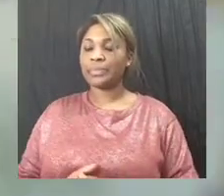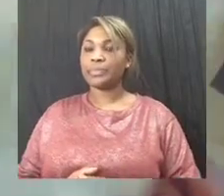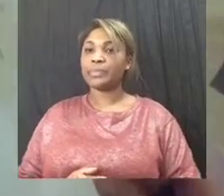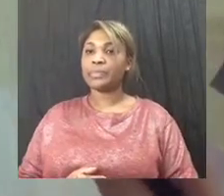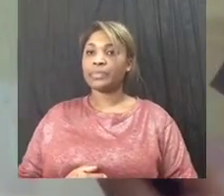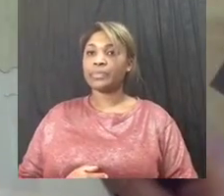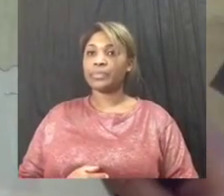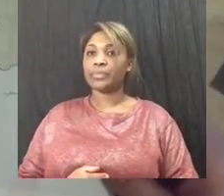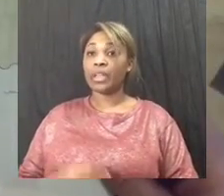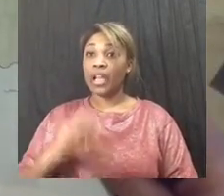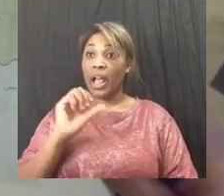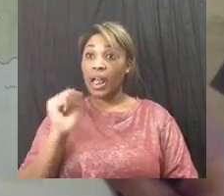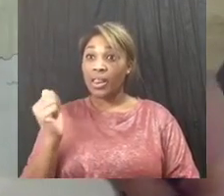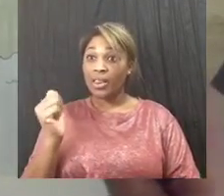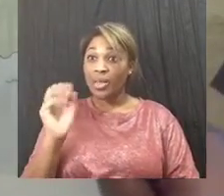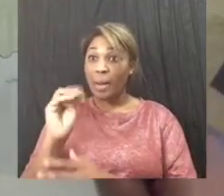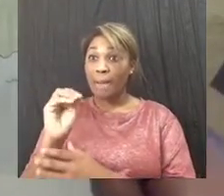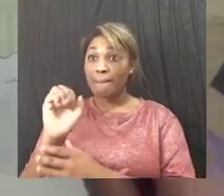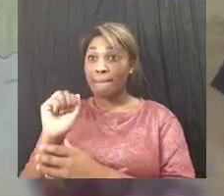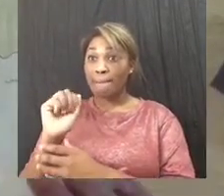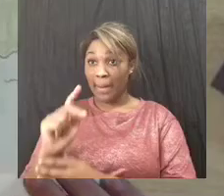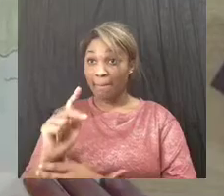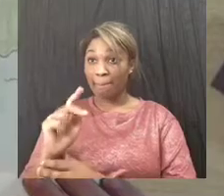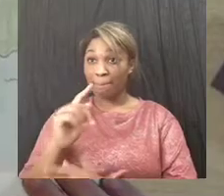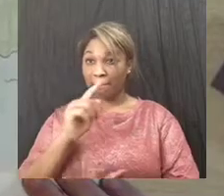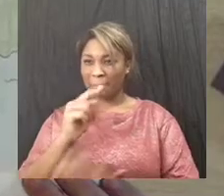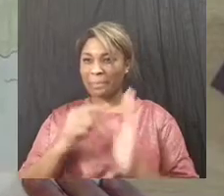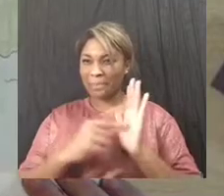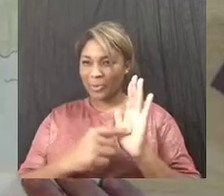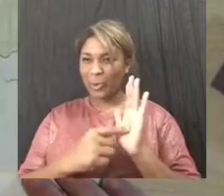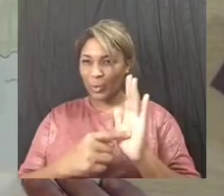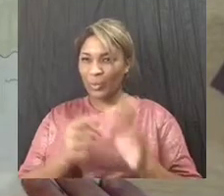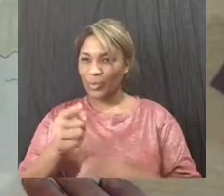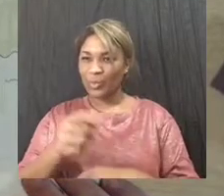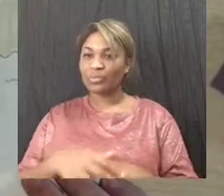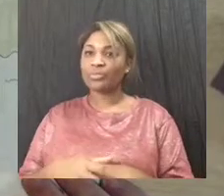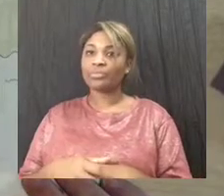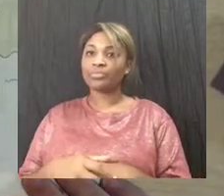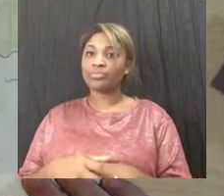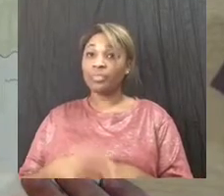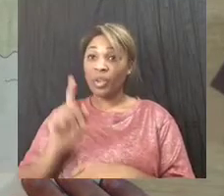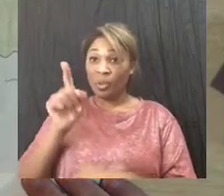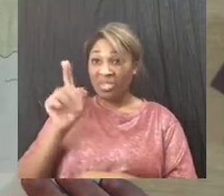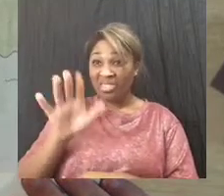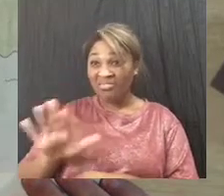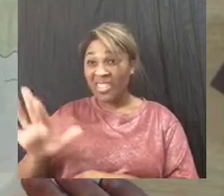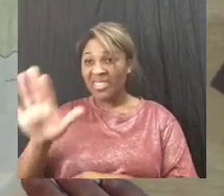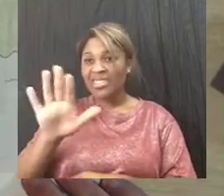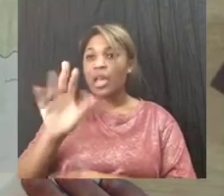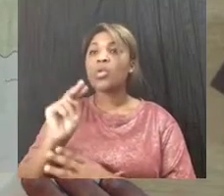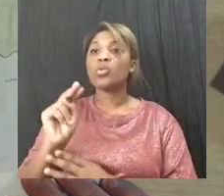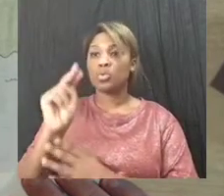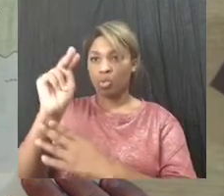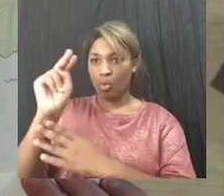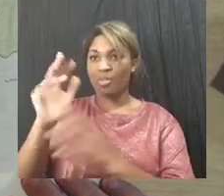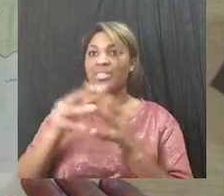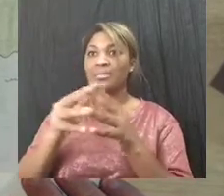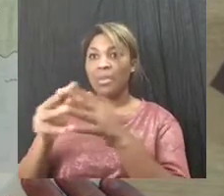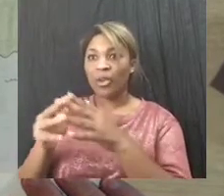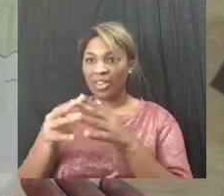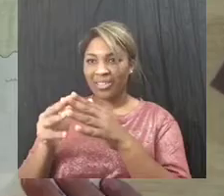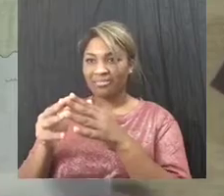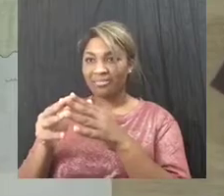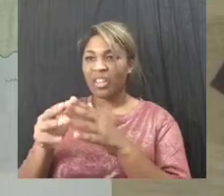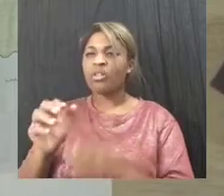So here's another map I can show you. So this over here is North America, that's